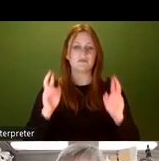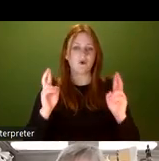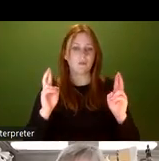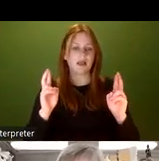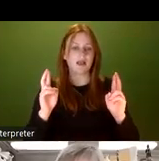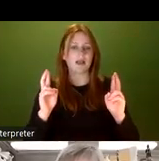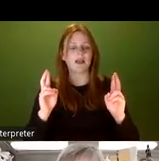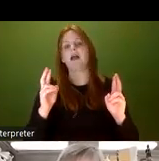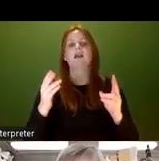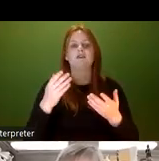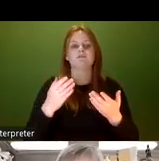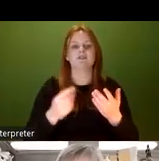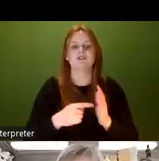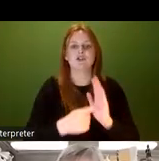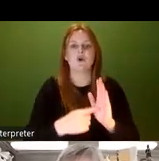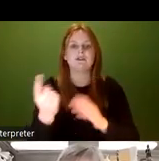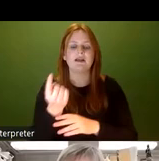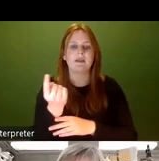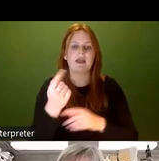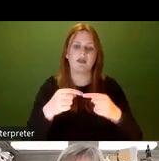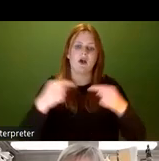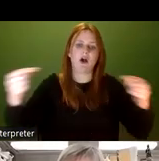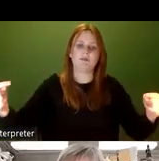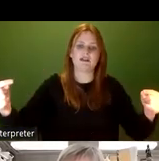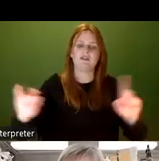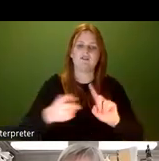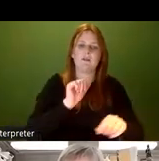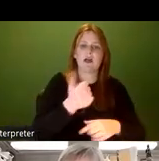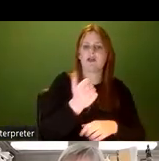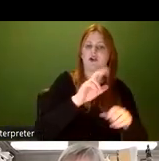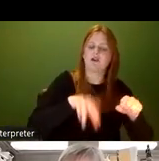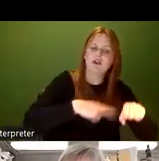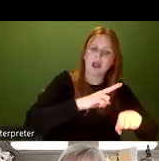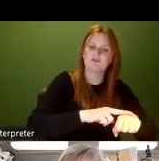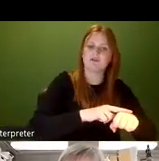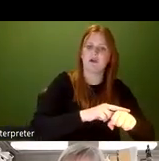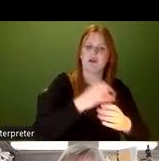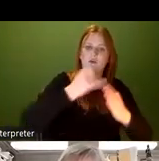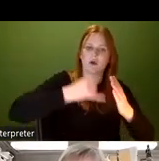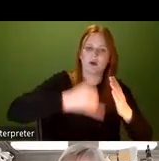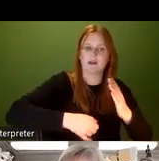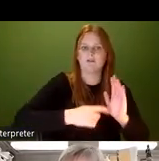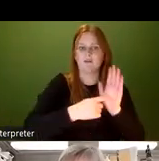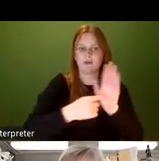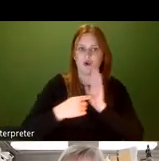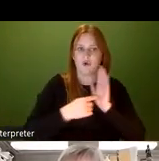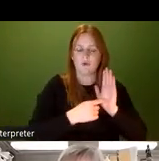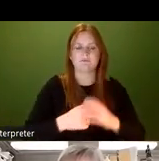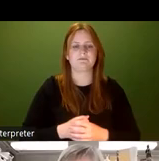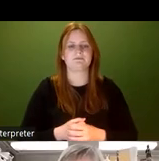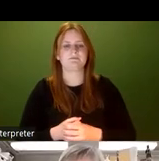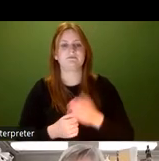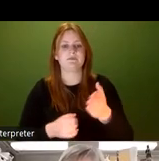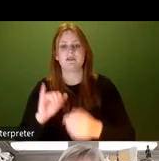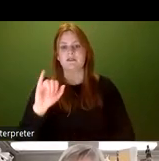the earthy quality of all the other work in the show. So these are inkjet prints. I'm going to go through a